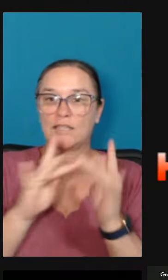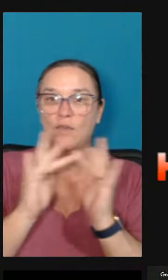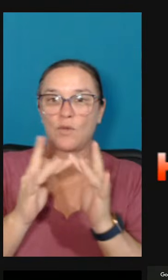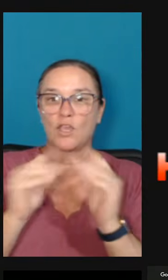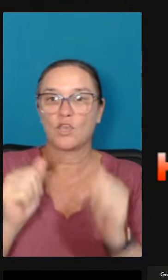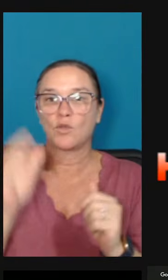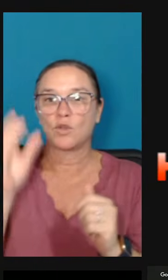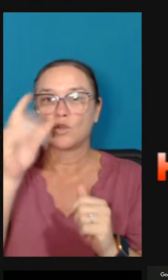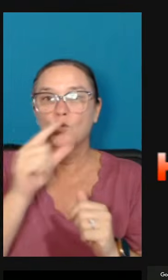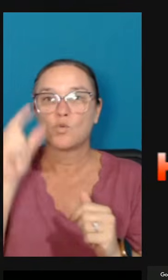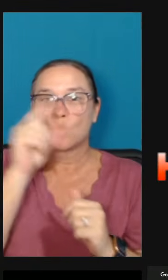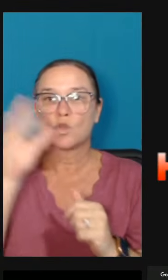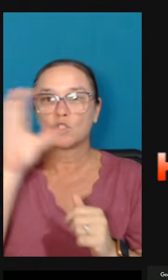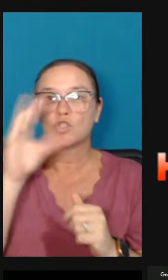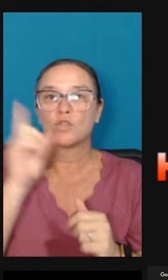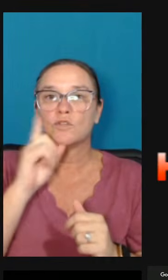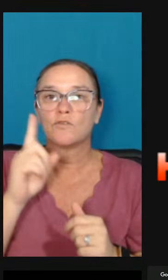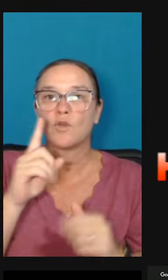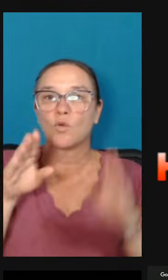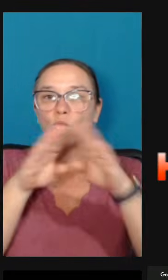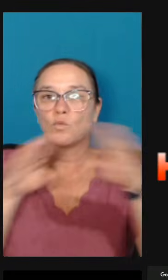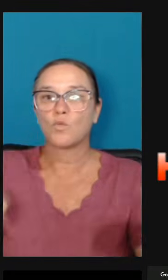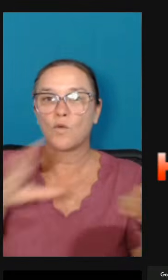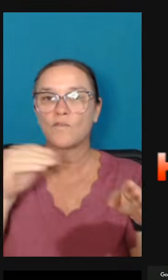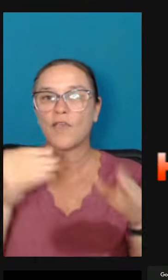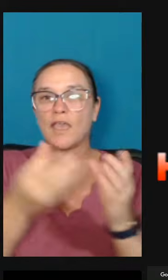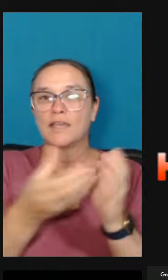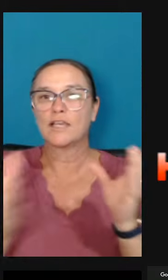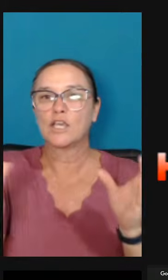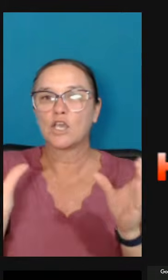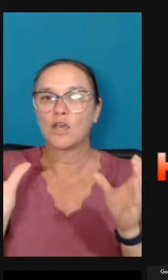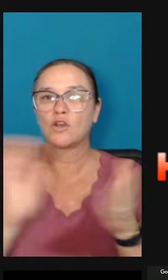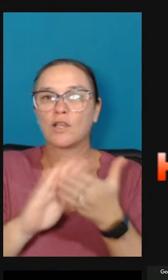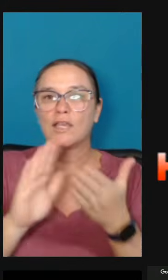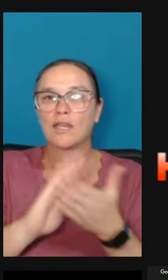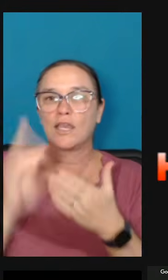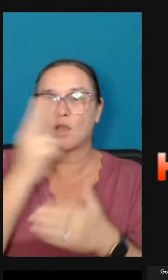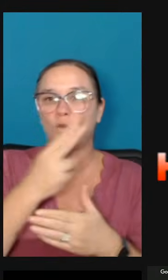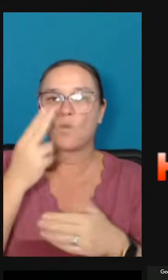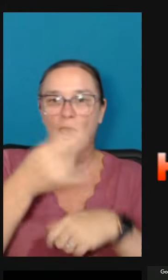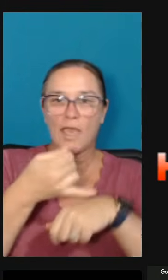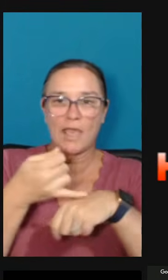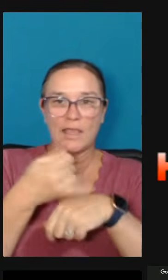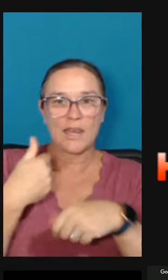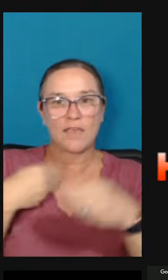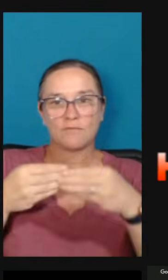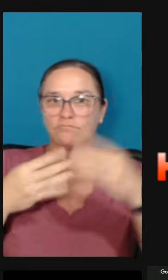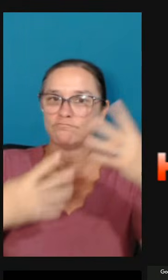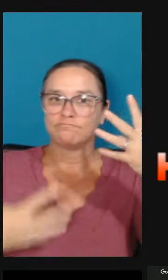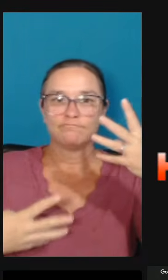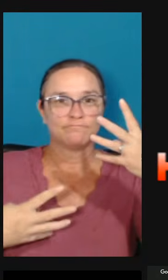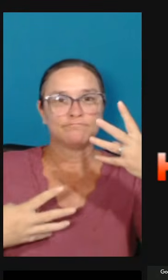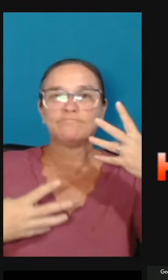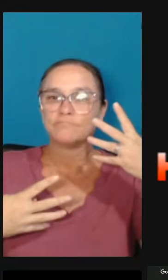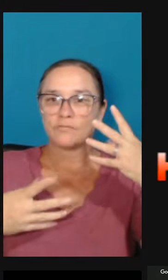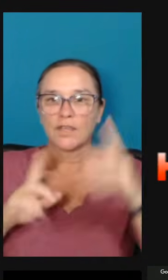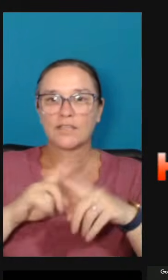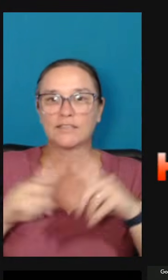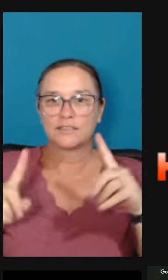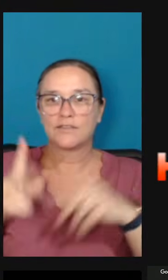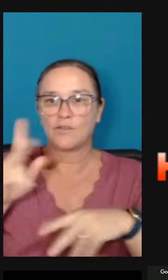for roof and gutter cleaning Hawaii Island, and you can see there's a long list of different